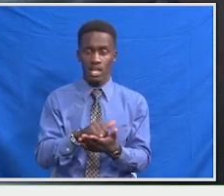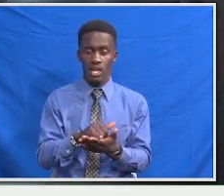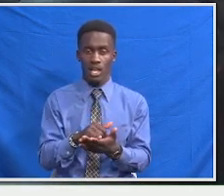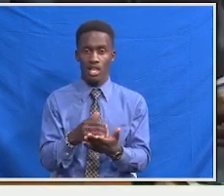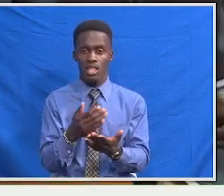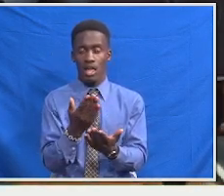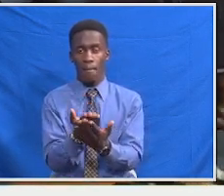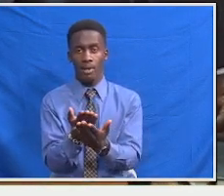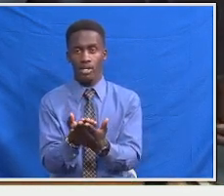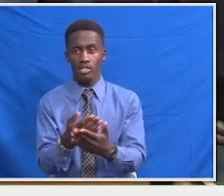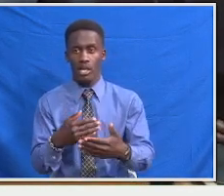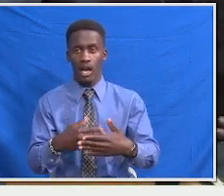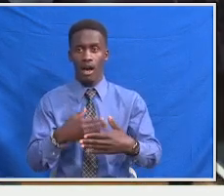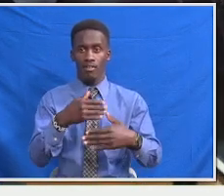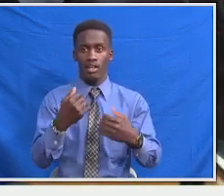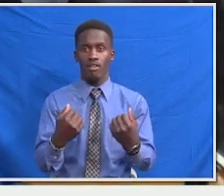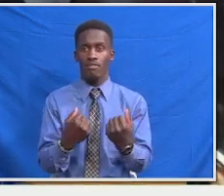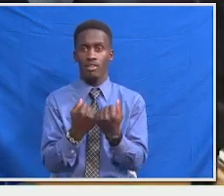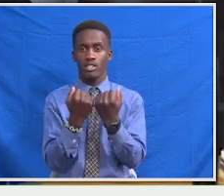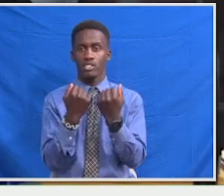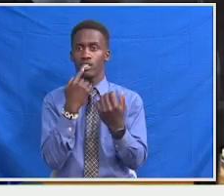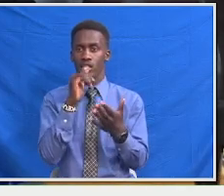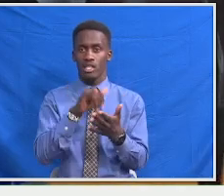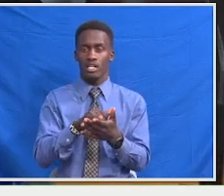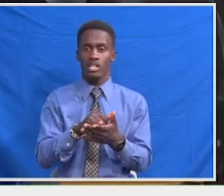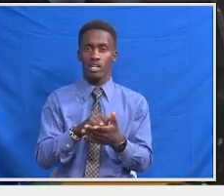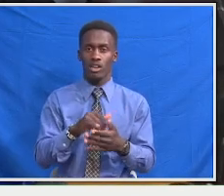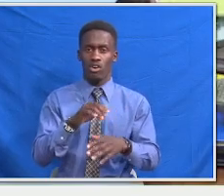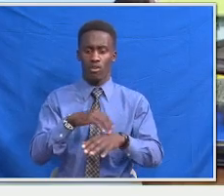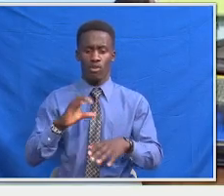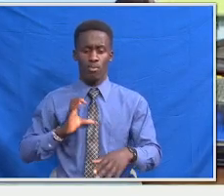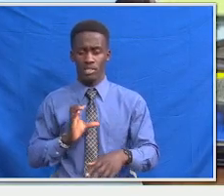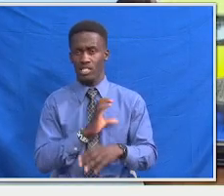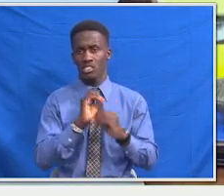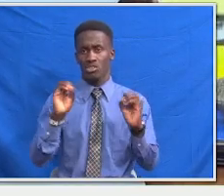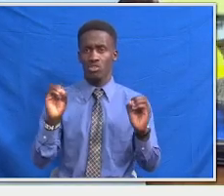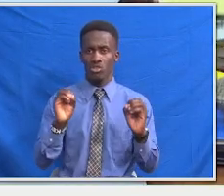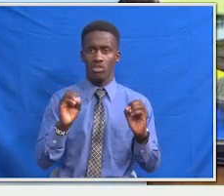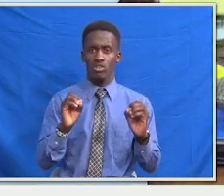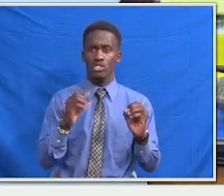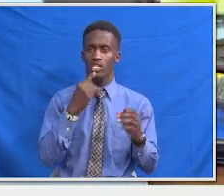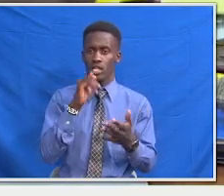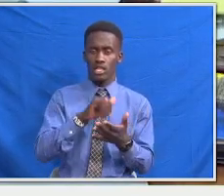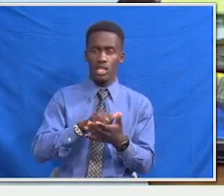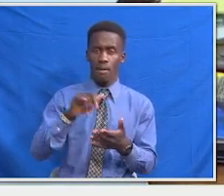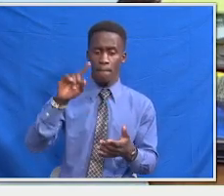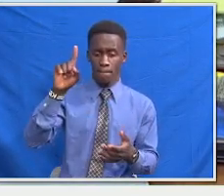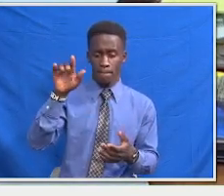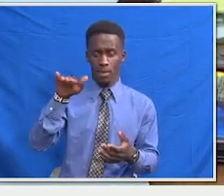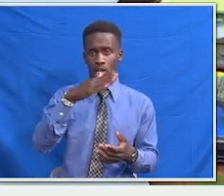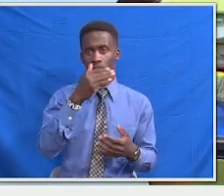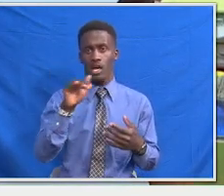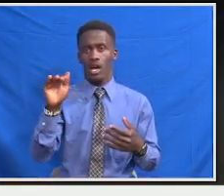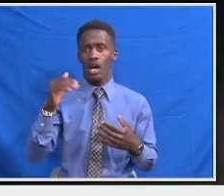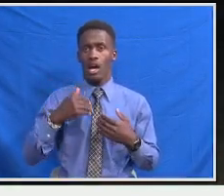events, while arguing it does not warrant a bench, saying Parliament followed the law and that the courts have no jurisdiction over